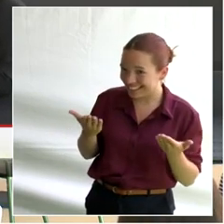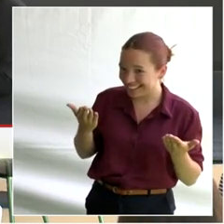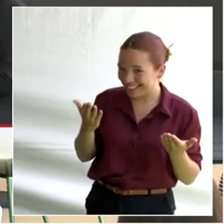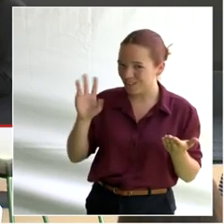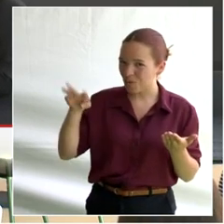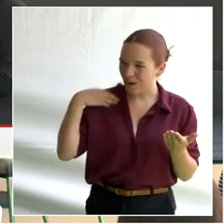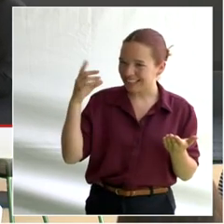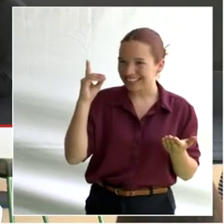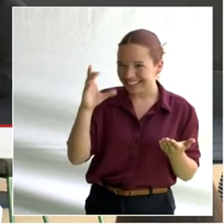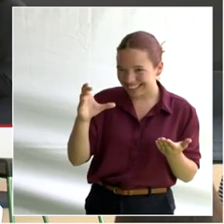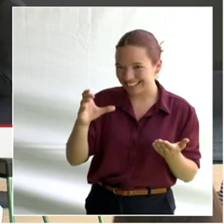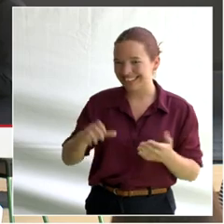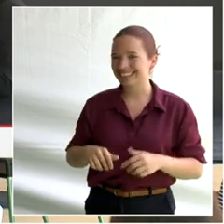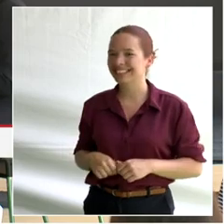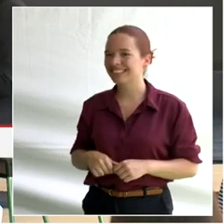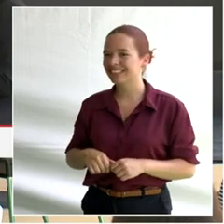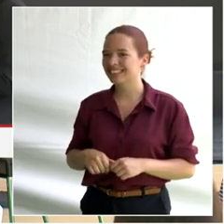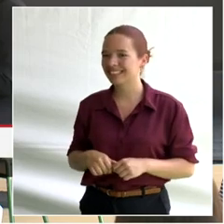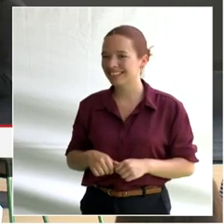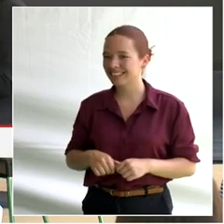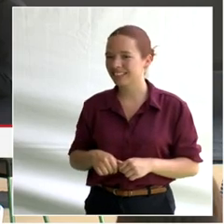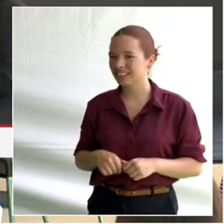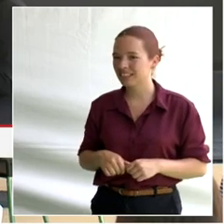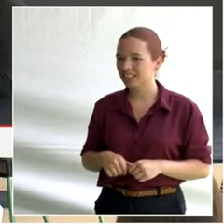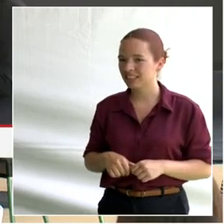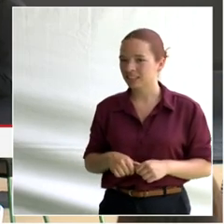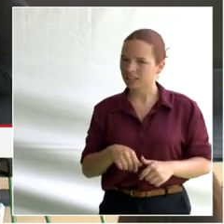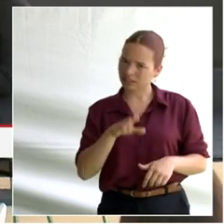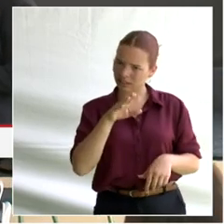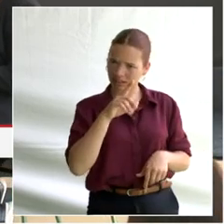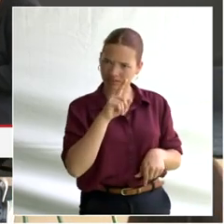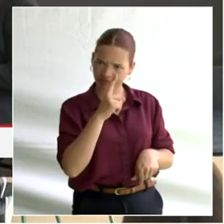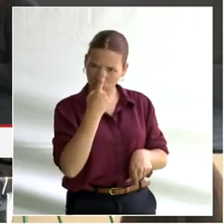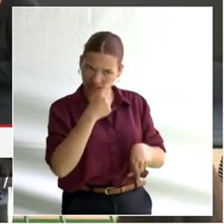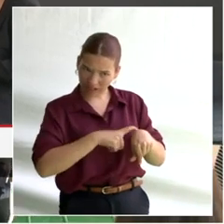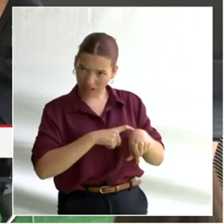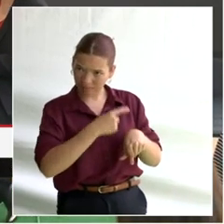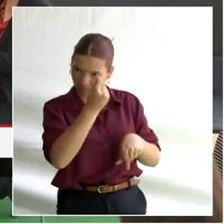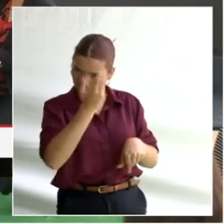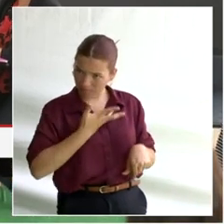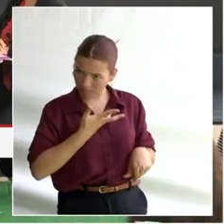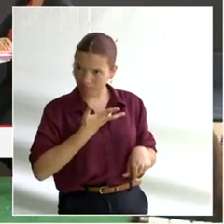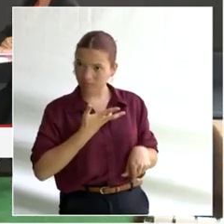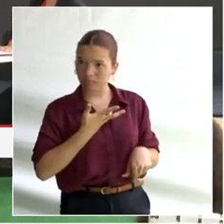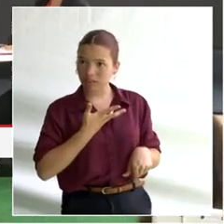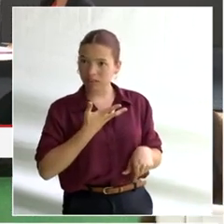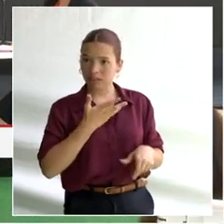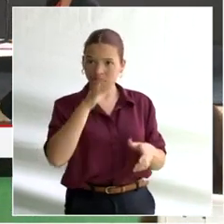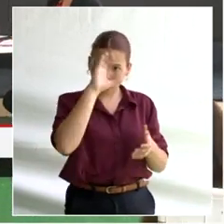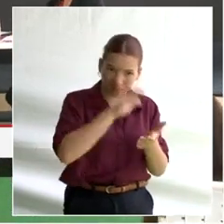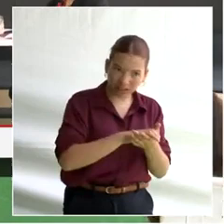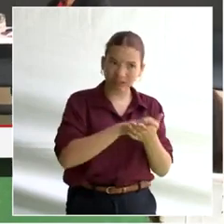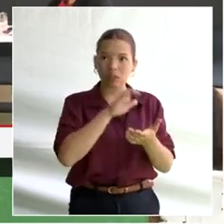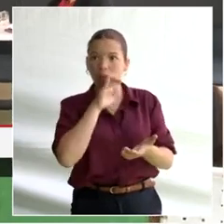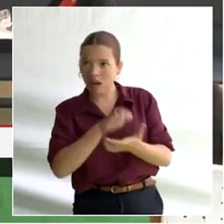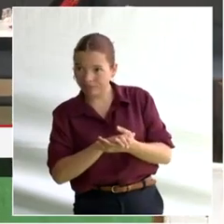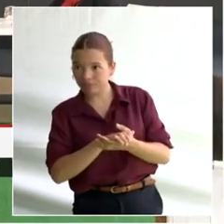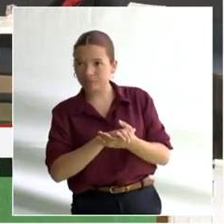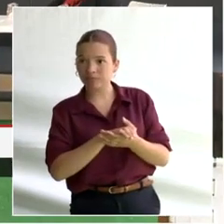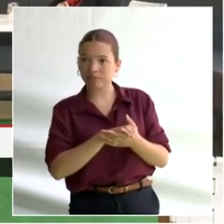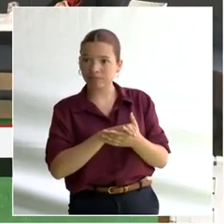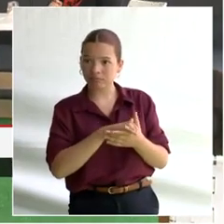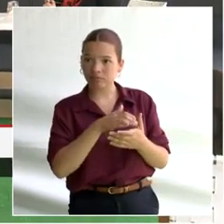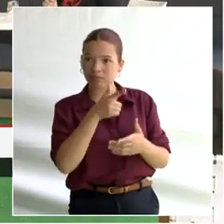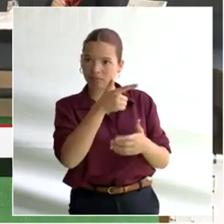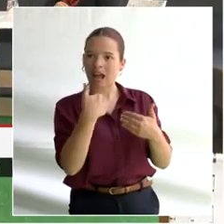first time, you guys have to keep me honest, that a husband and wife have gotten wild cards? That's a good question. It might be. I Might mean, be another first. Andre and